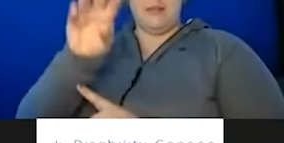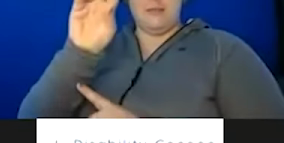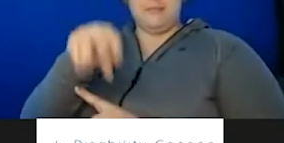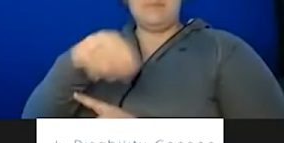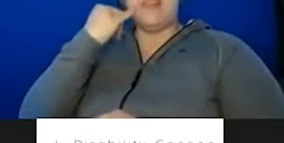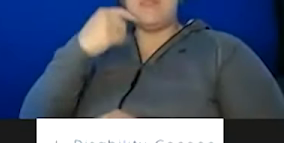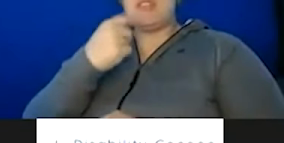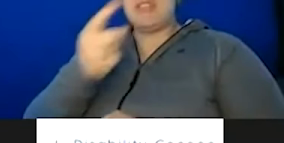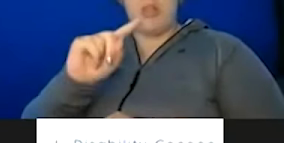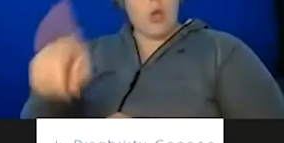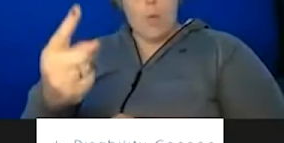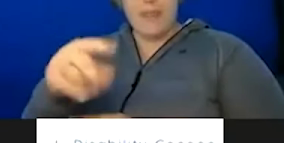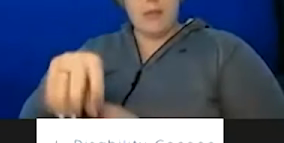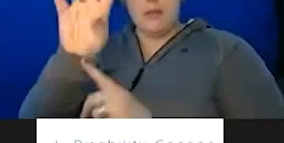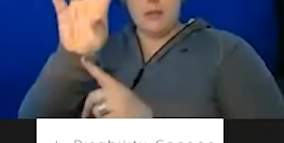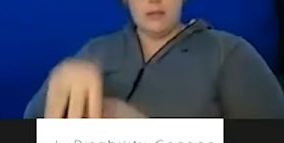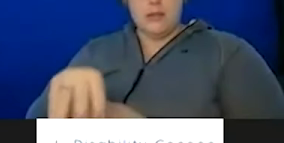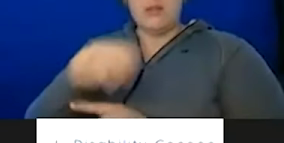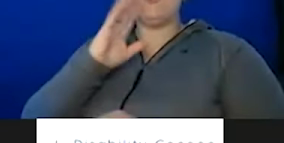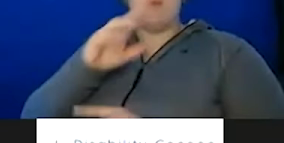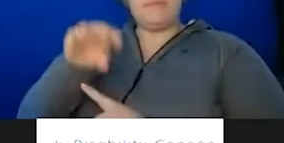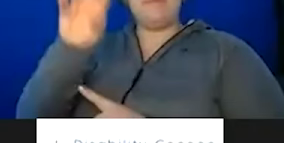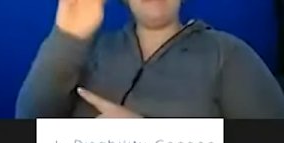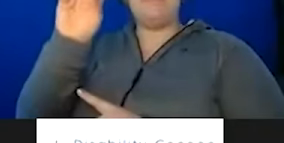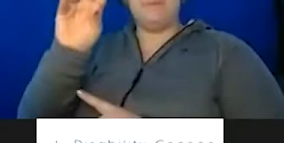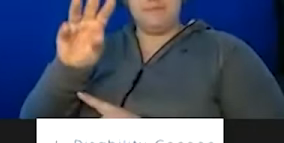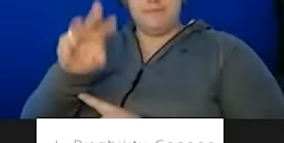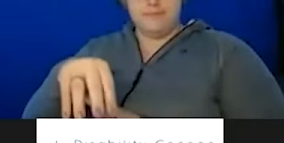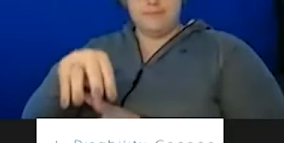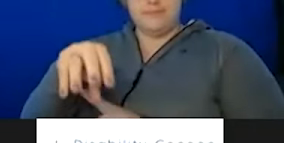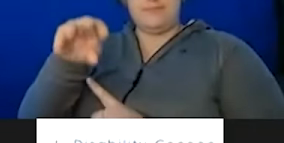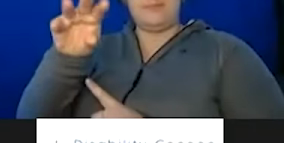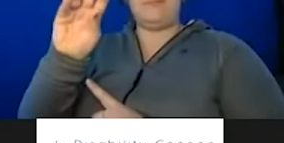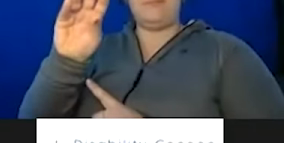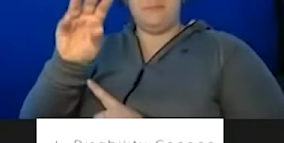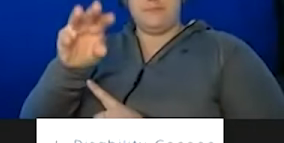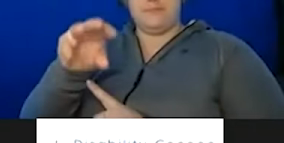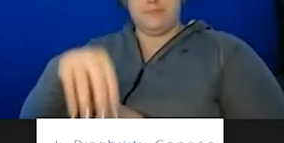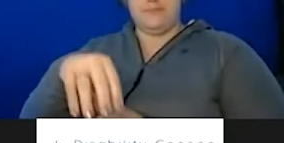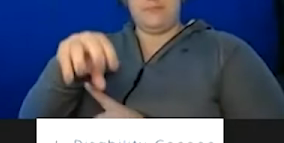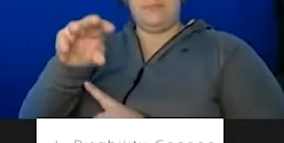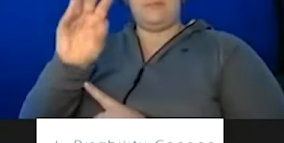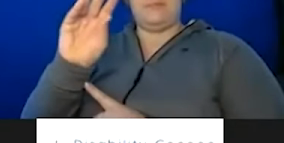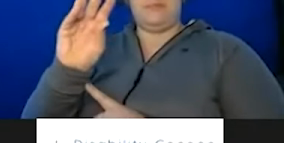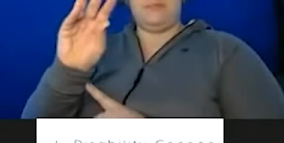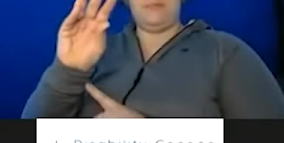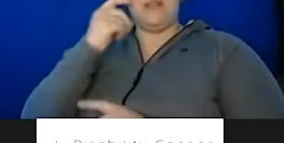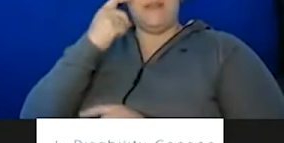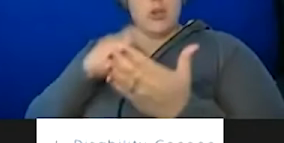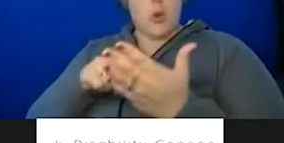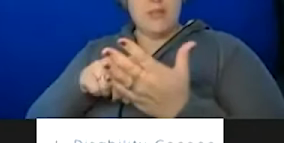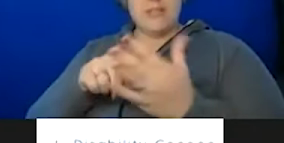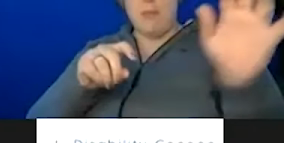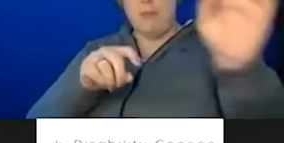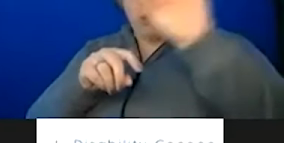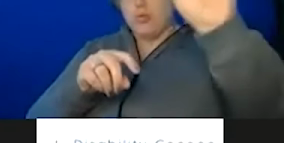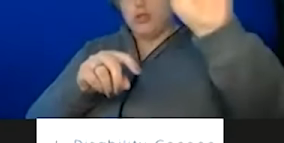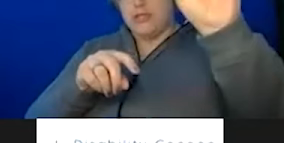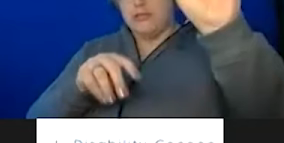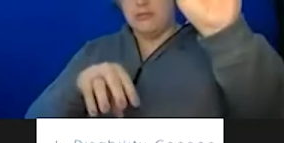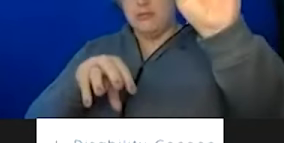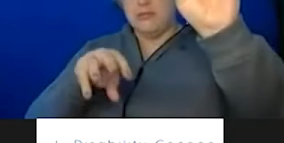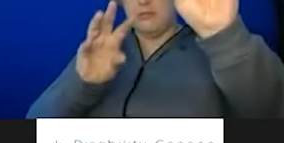it will control those different zones for you. So if it senses any motion, it will send